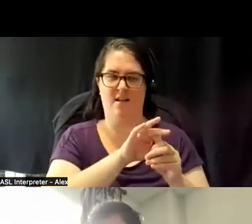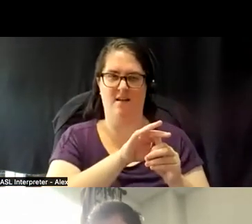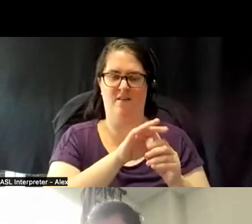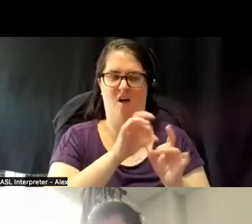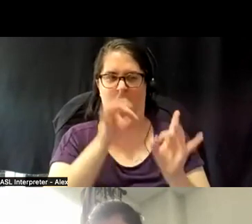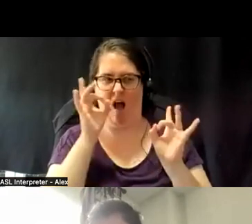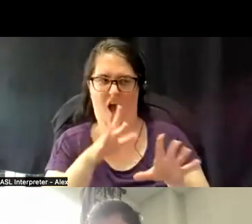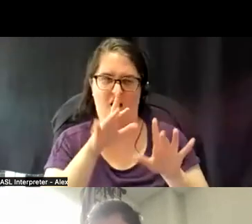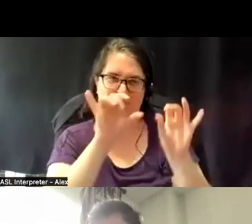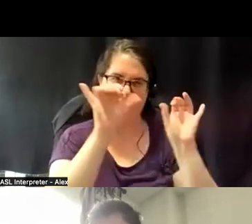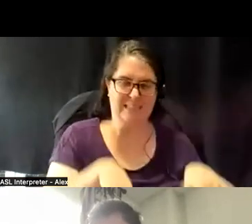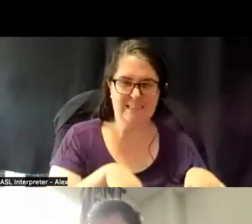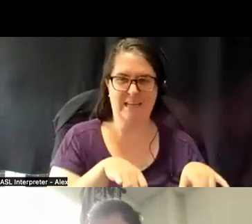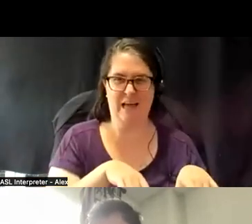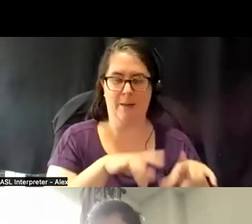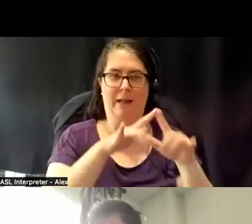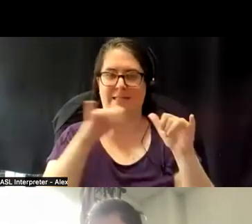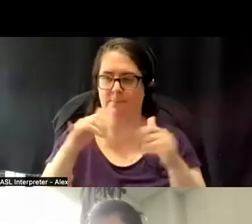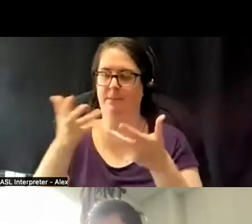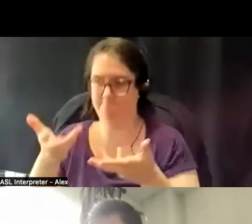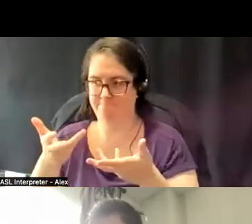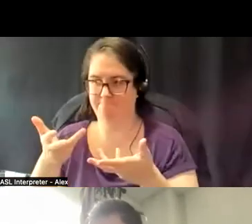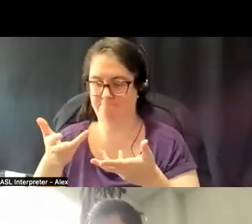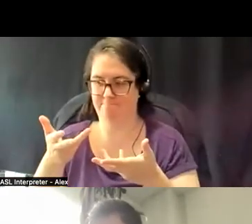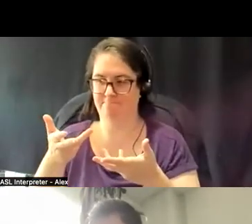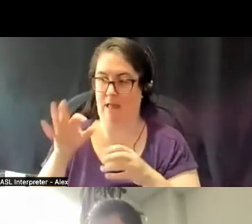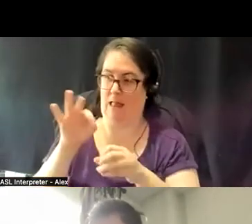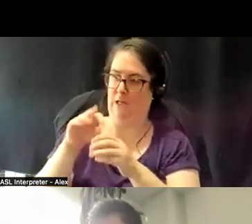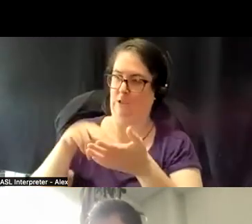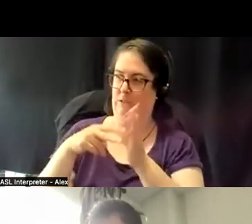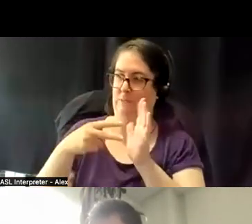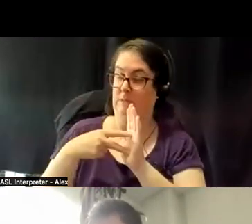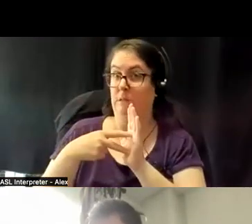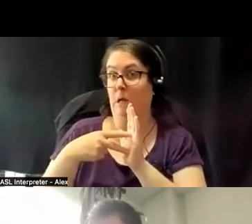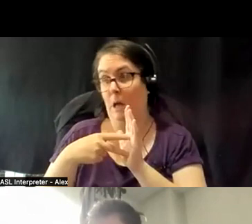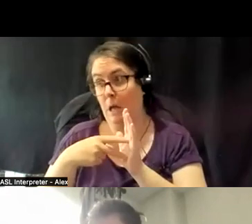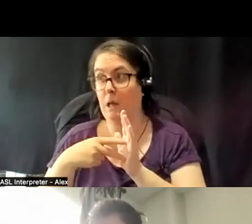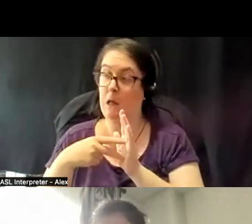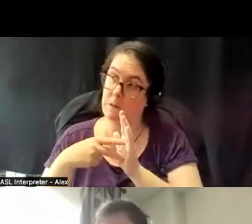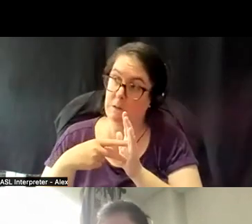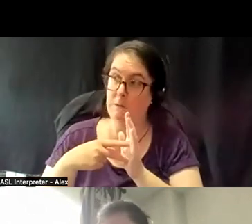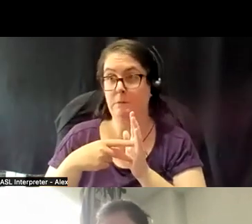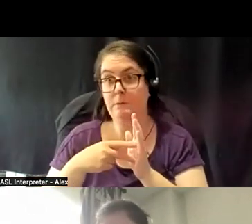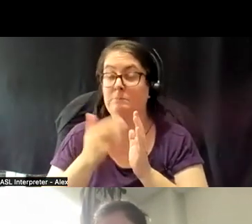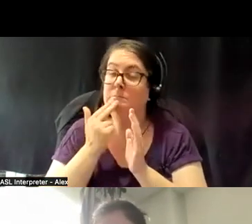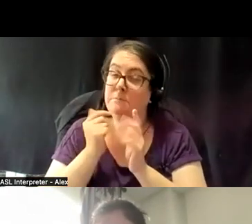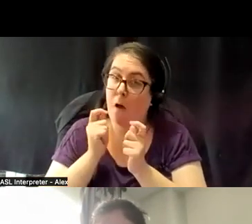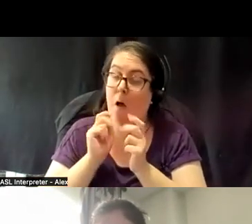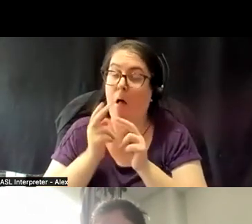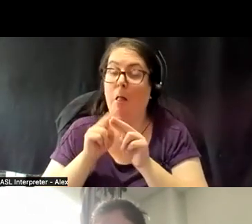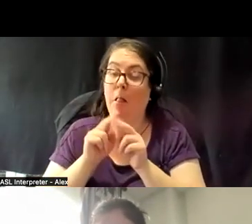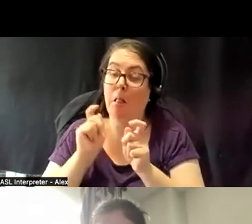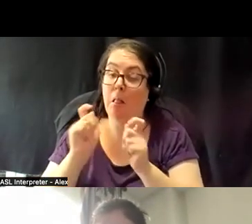political system together, and recognizing that there is an opportunity for often sometimes incremental change and engaging